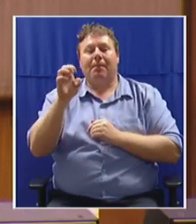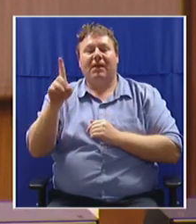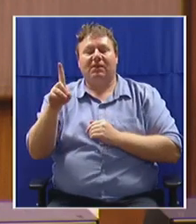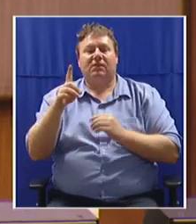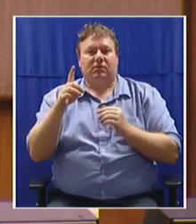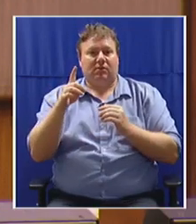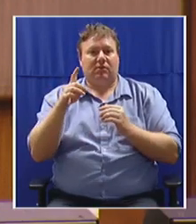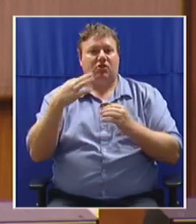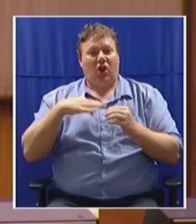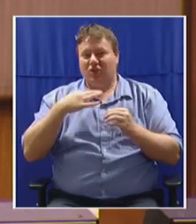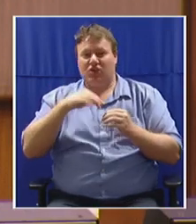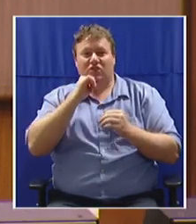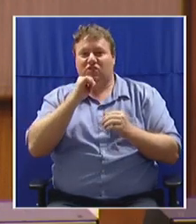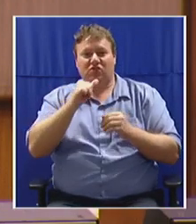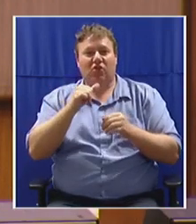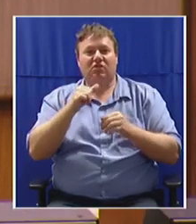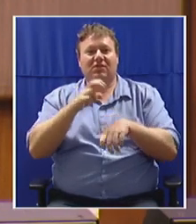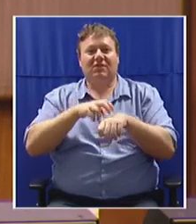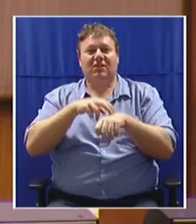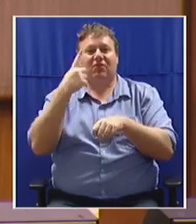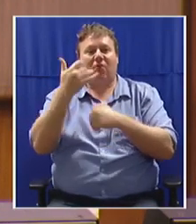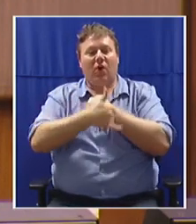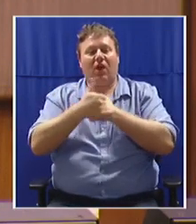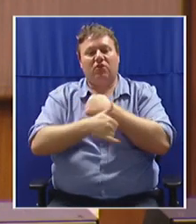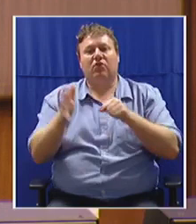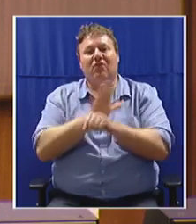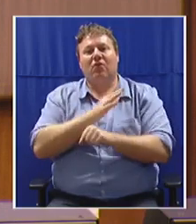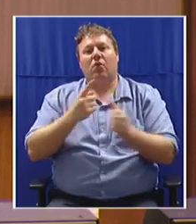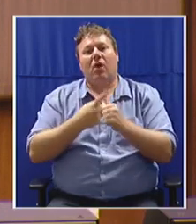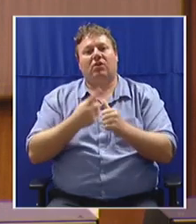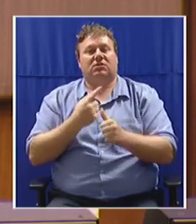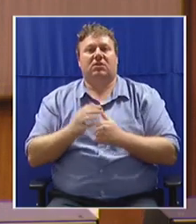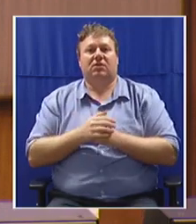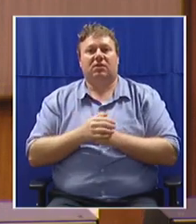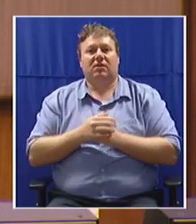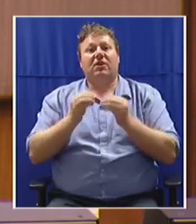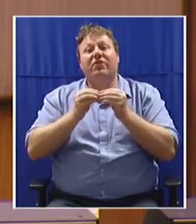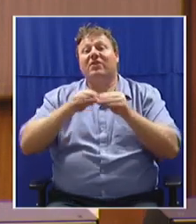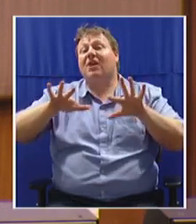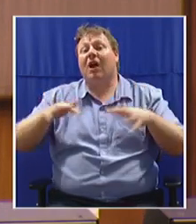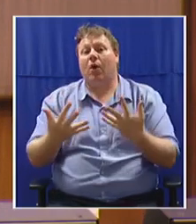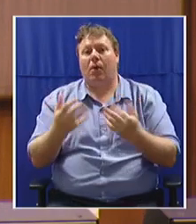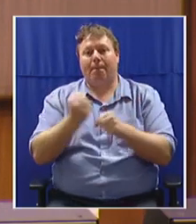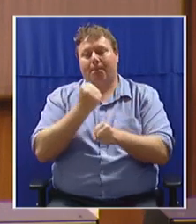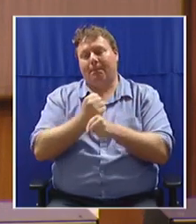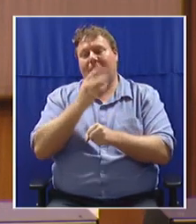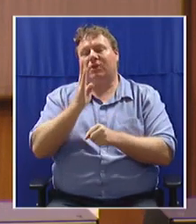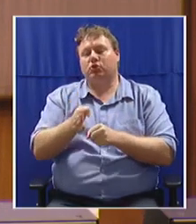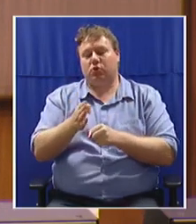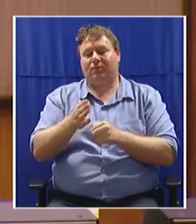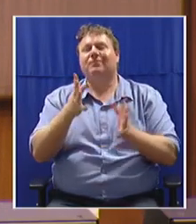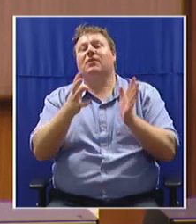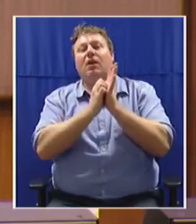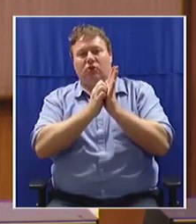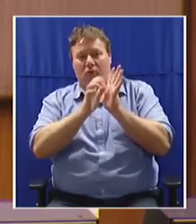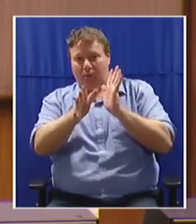country. Now, how are you going to address that to ensure that, and I'll give you an example. South